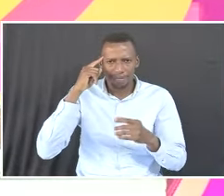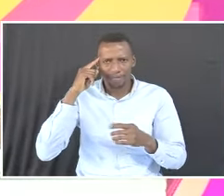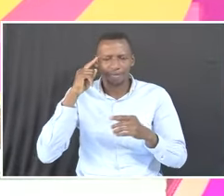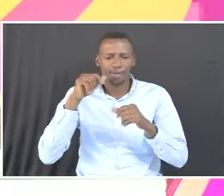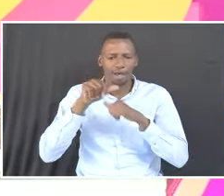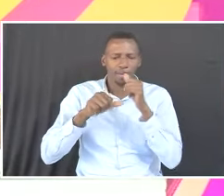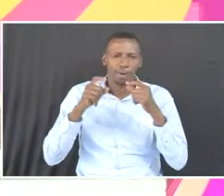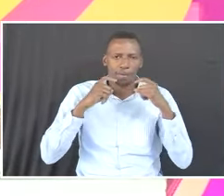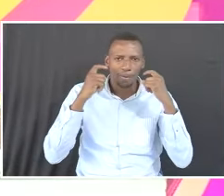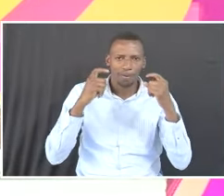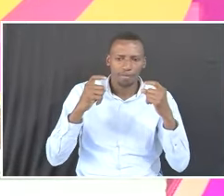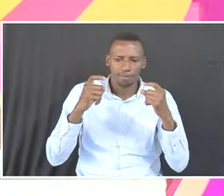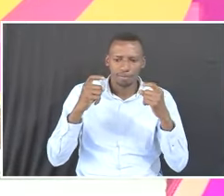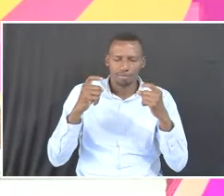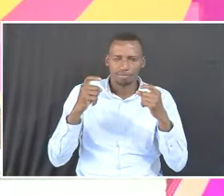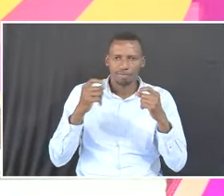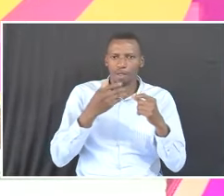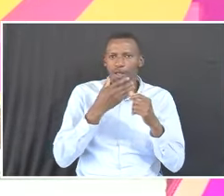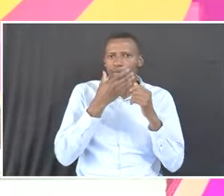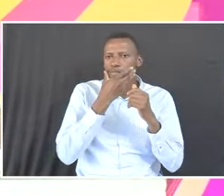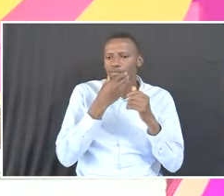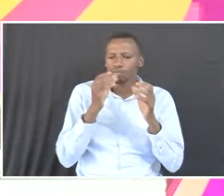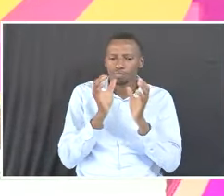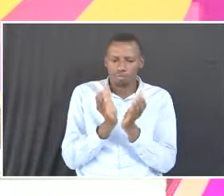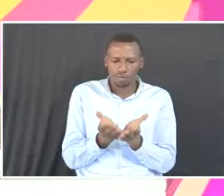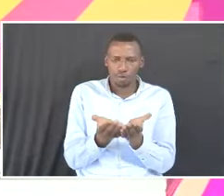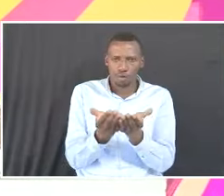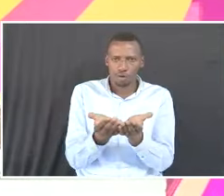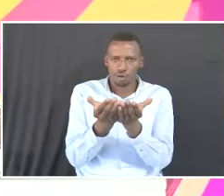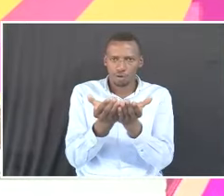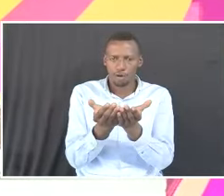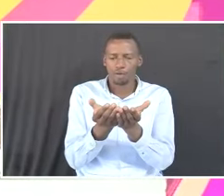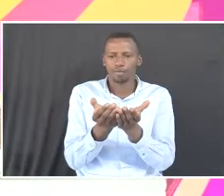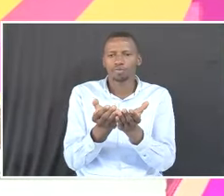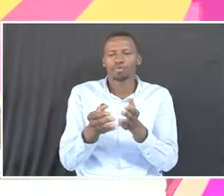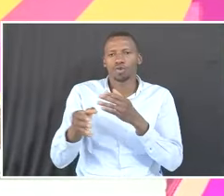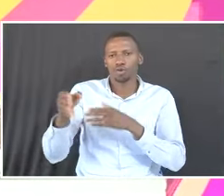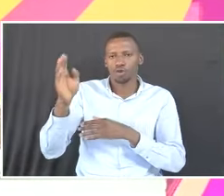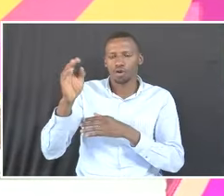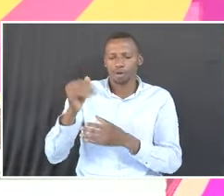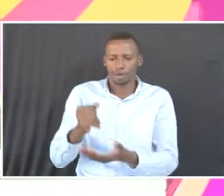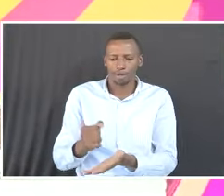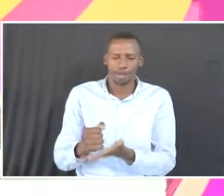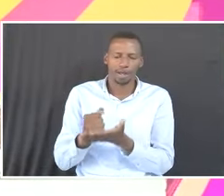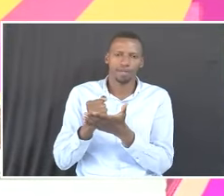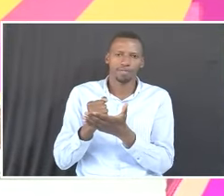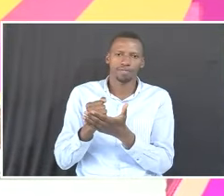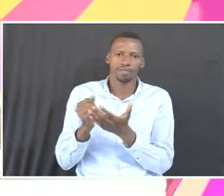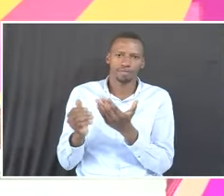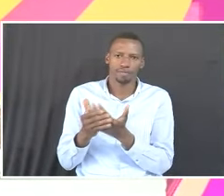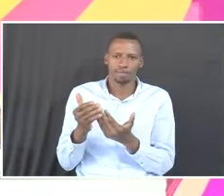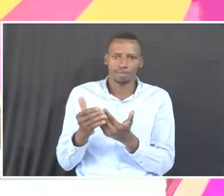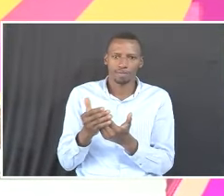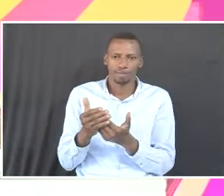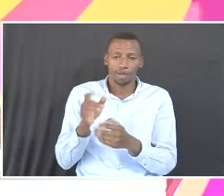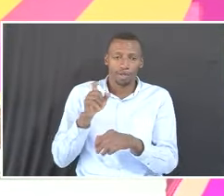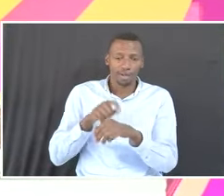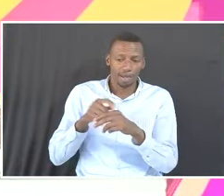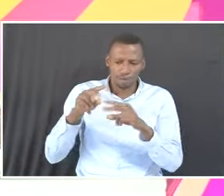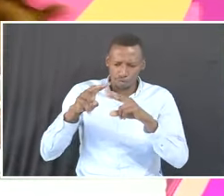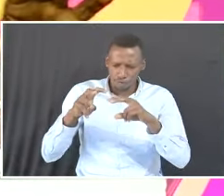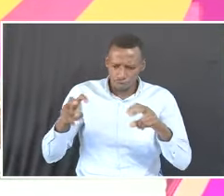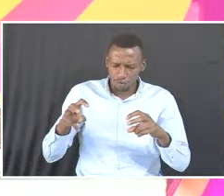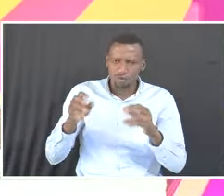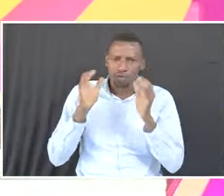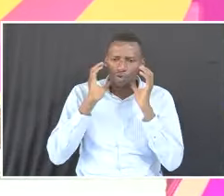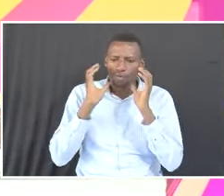Noah found grace in the eyes of the Lord. And when you analyze, Noah was not among the rich people at that time.